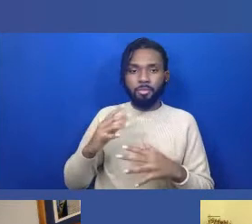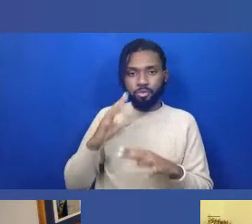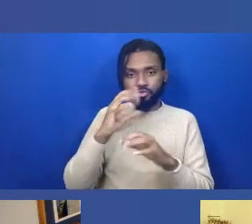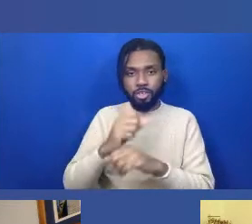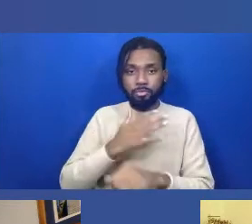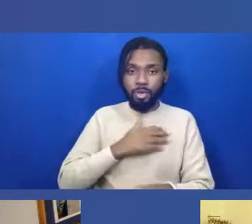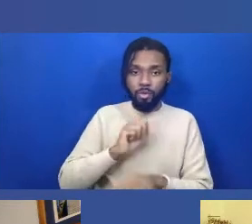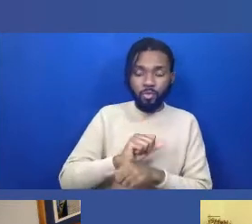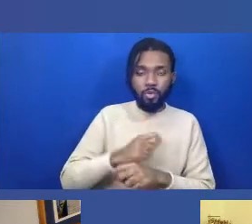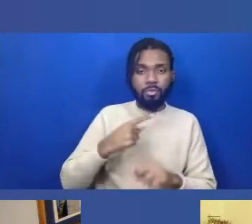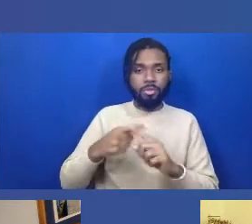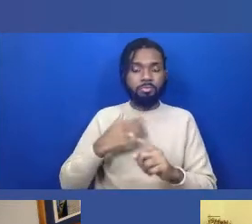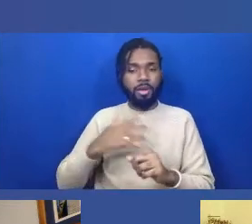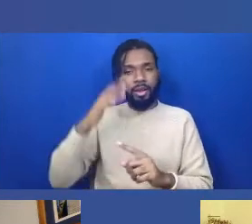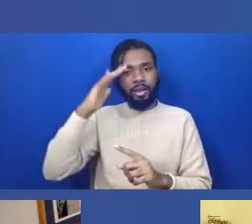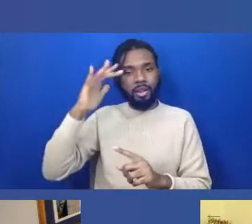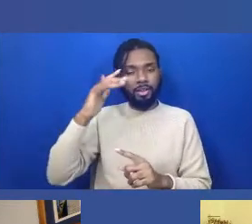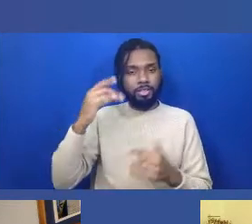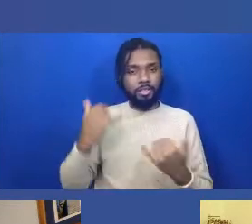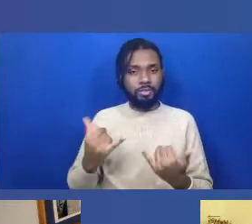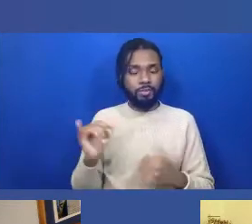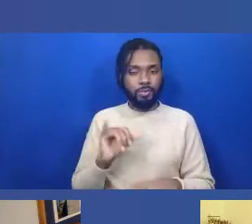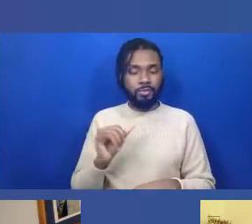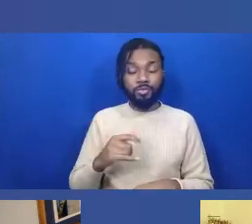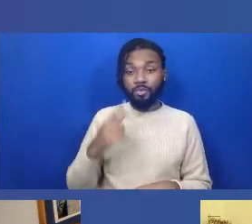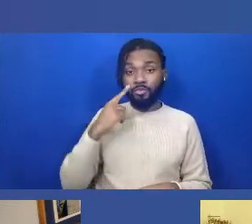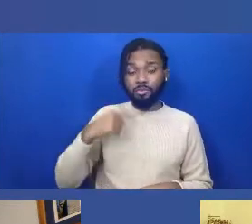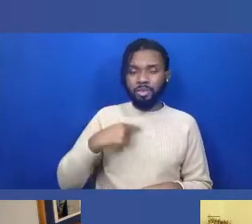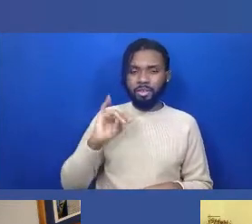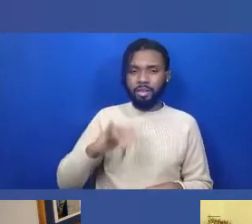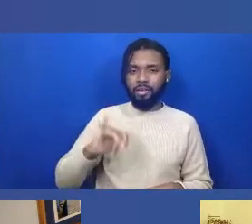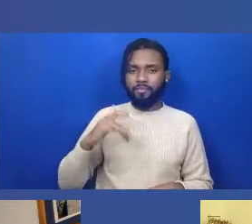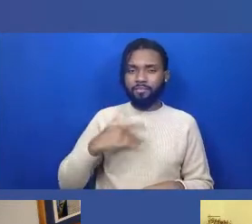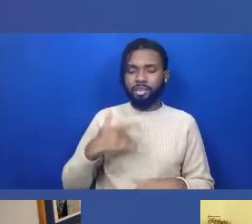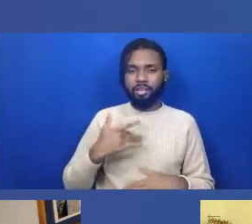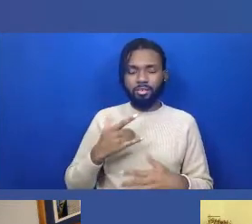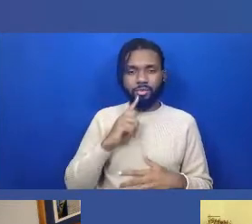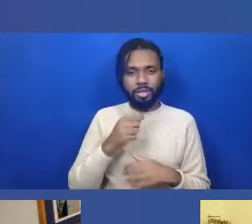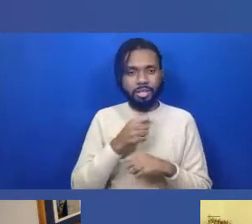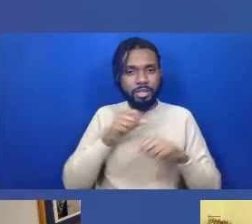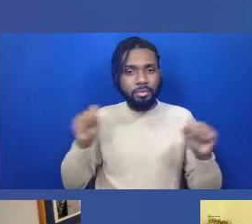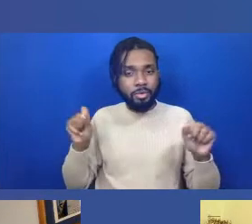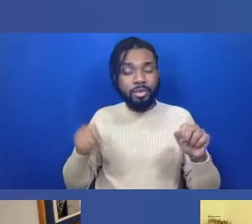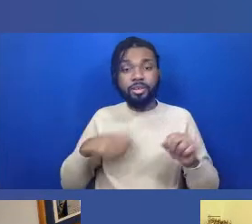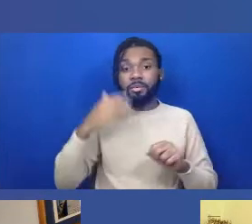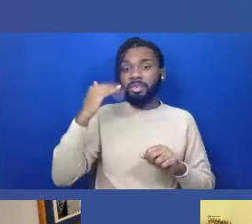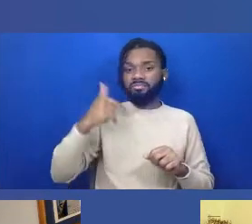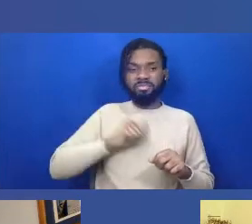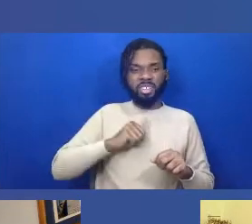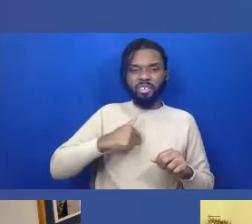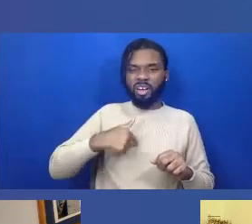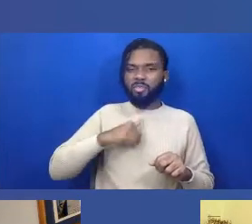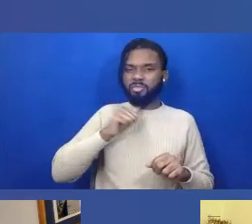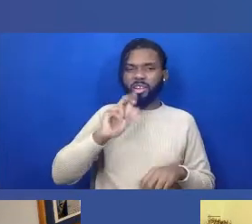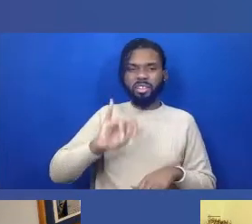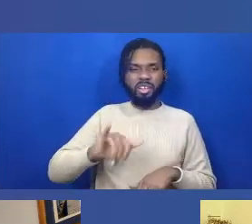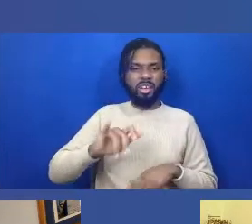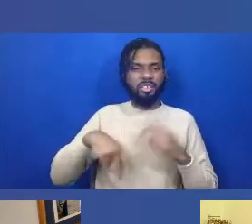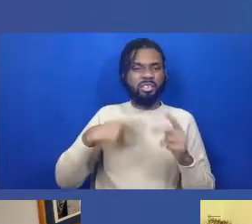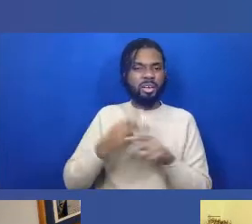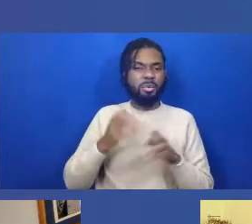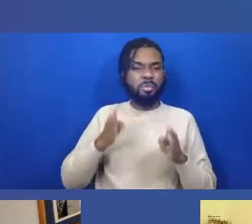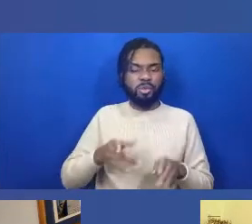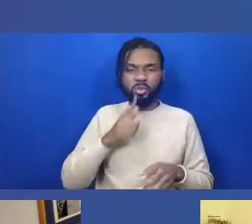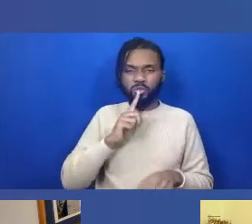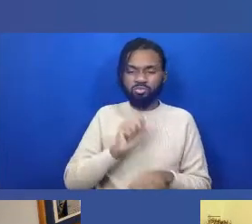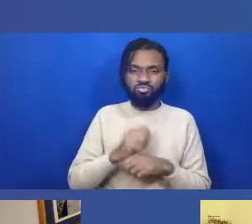much as anything else. And I feel like for me, that's been really liberating because I'm not the kind of person, I think, who is like very confident